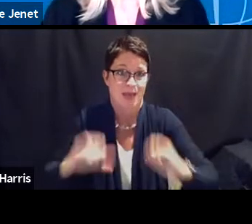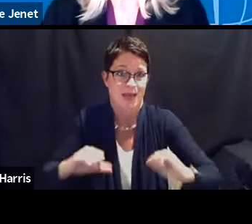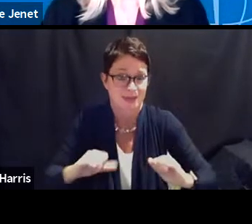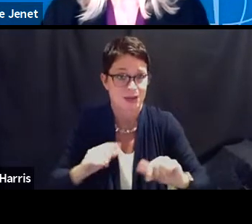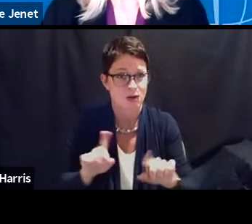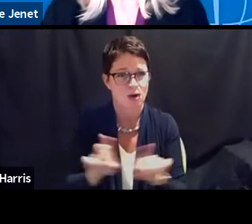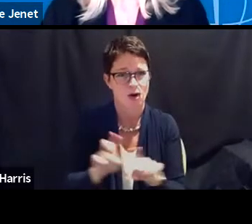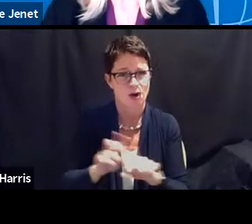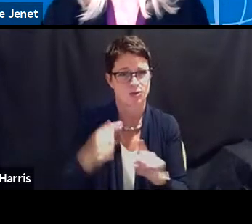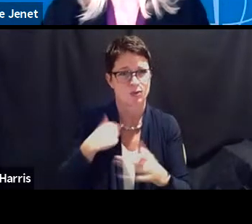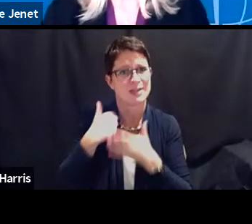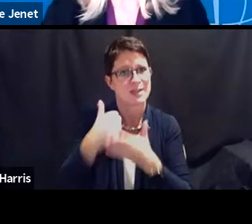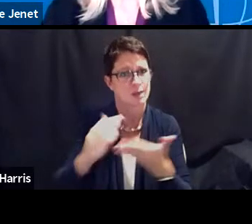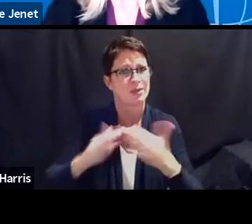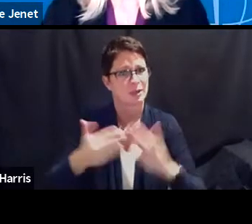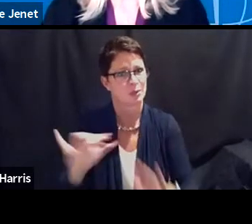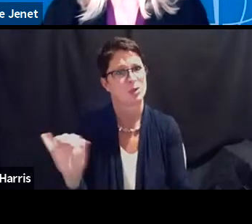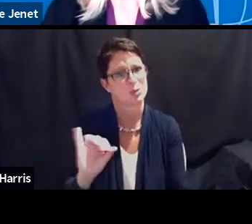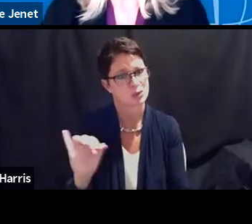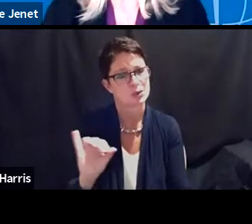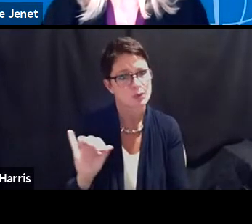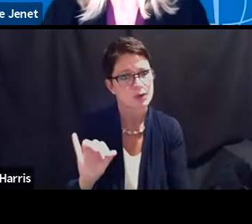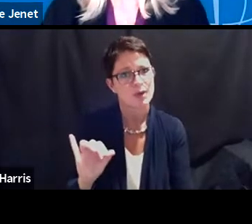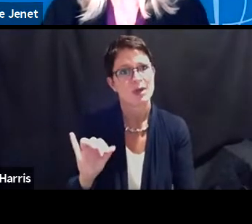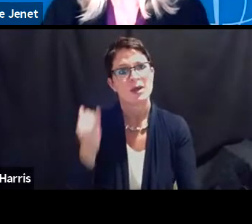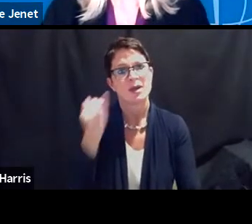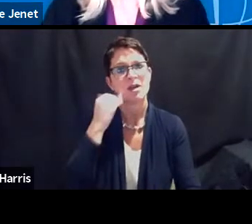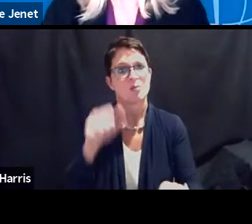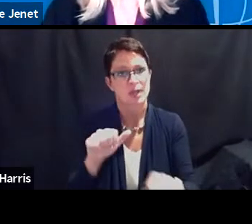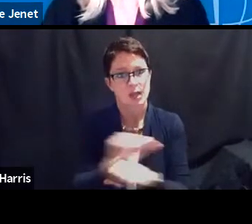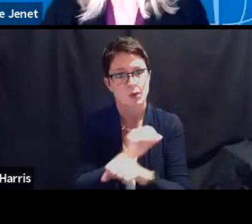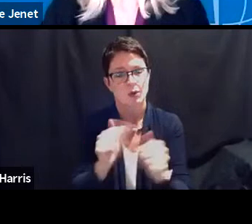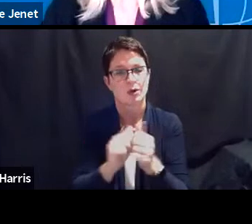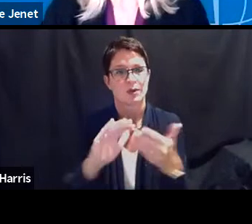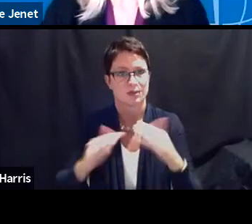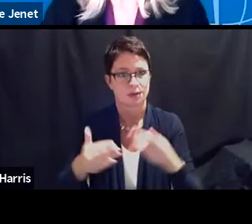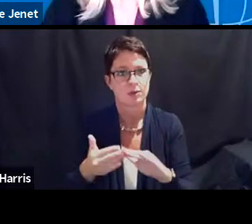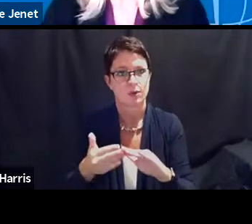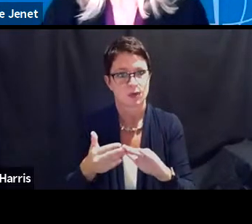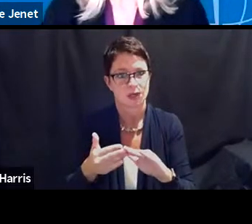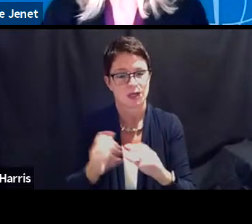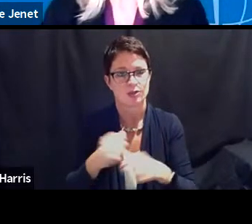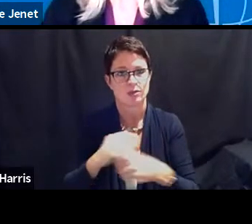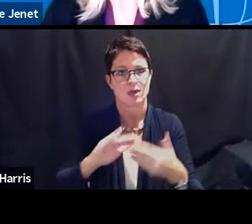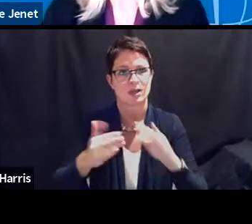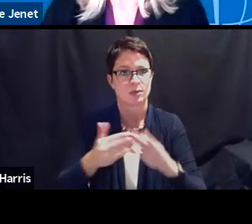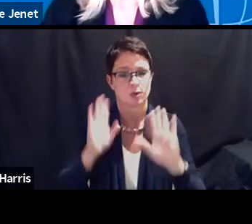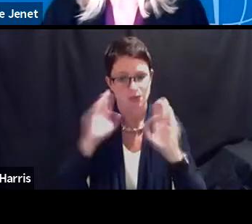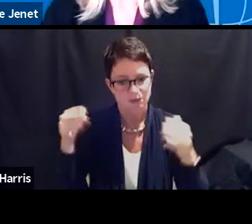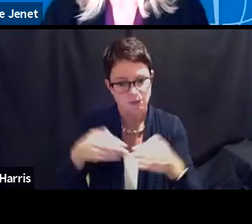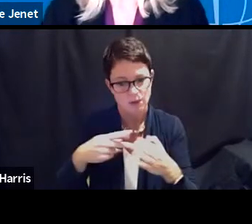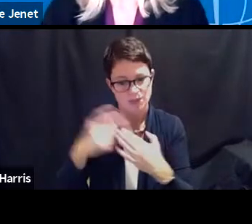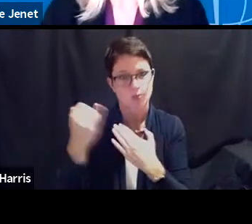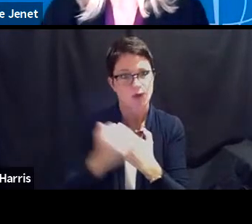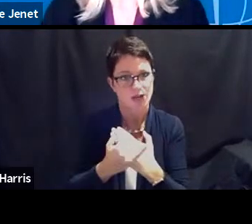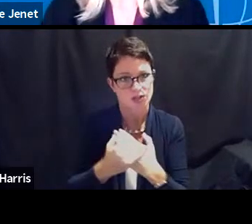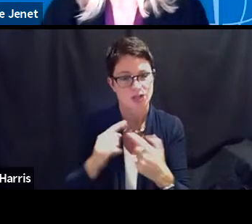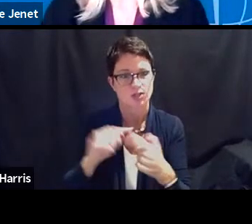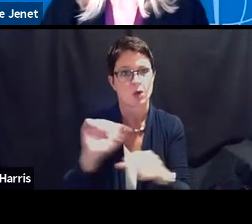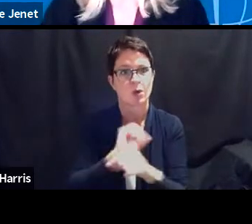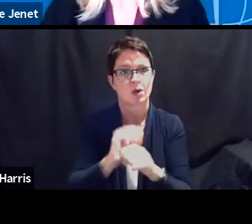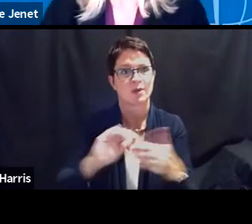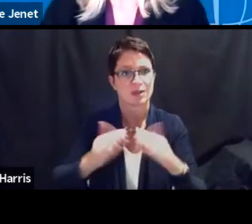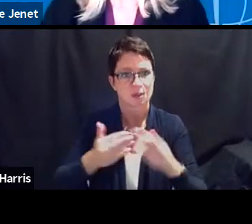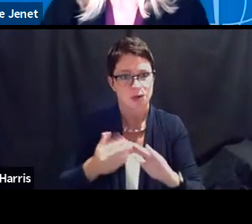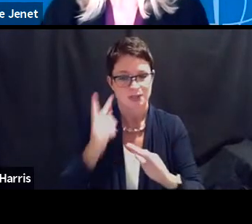really need to help the community. So if we can work with the community to make community-oriented projects, work with the community to see